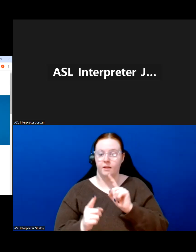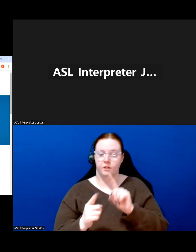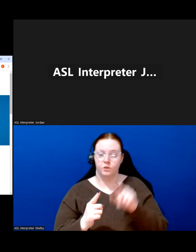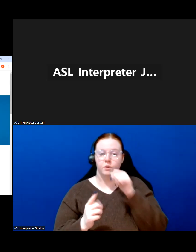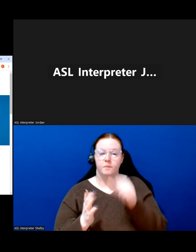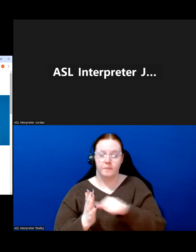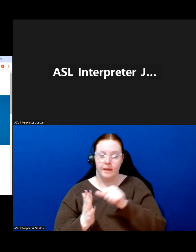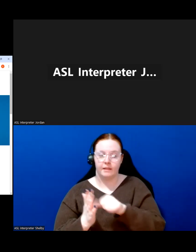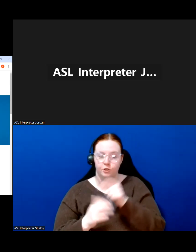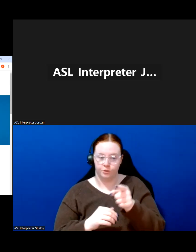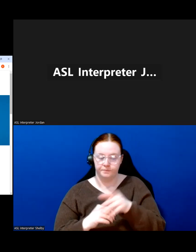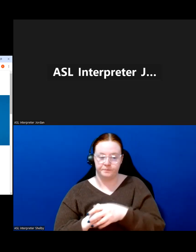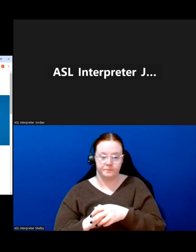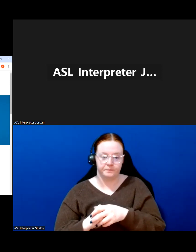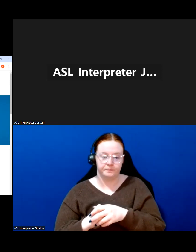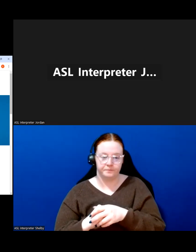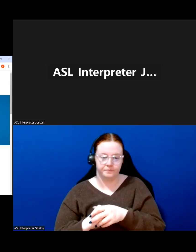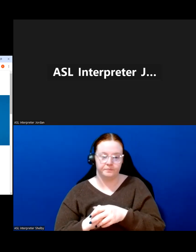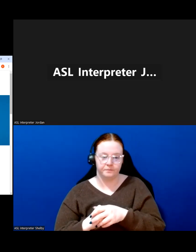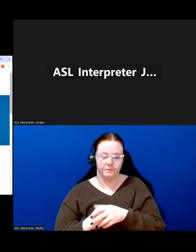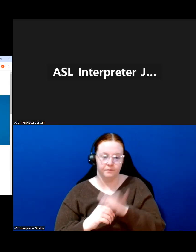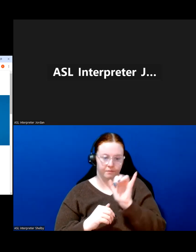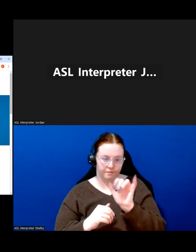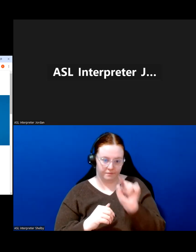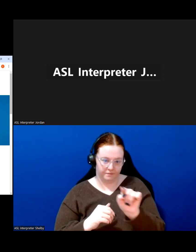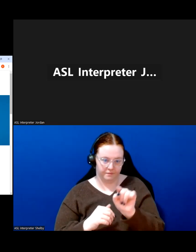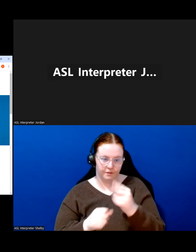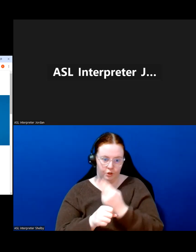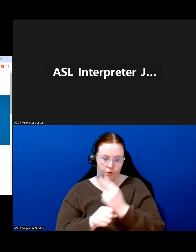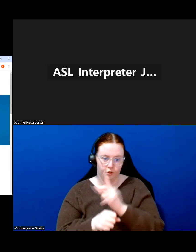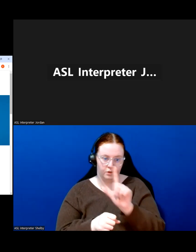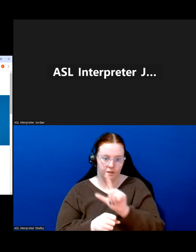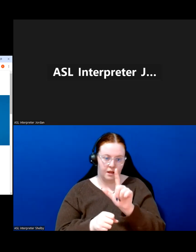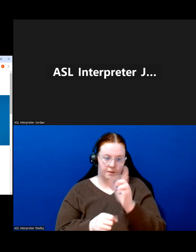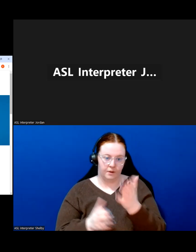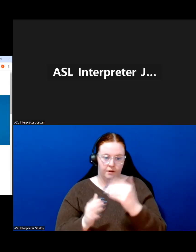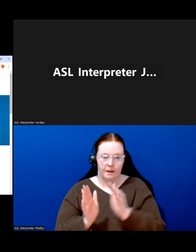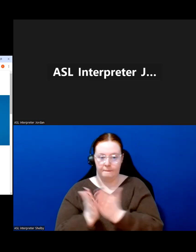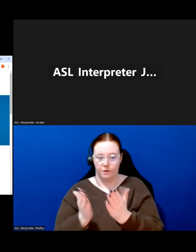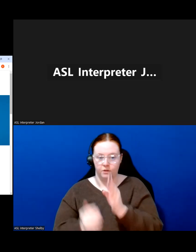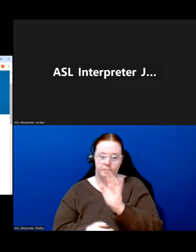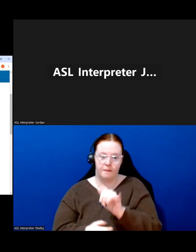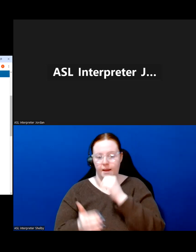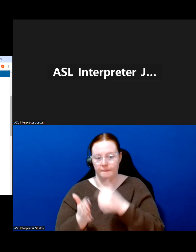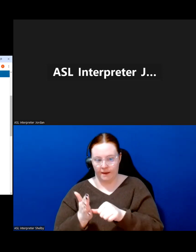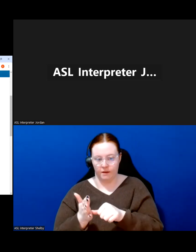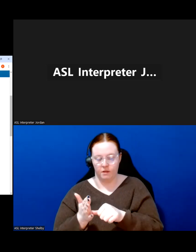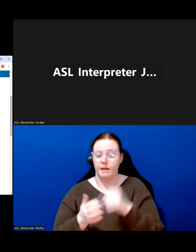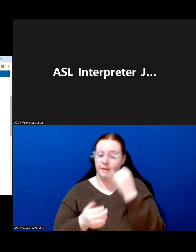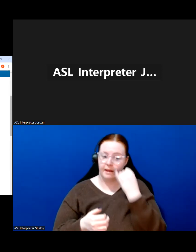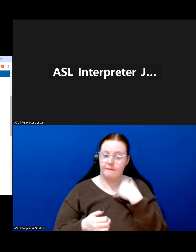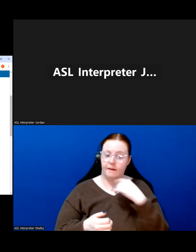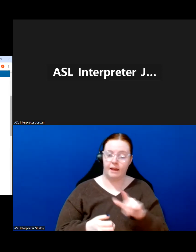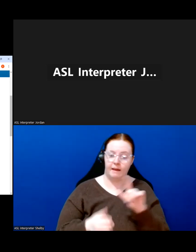Newfoundland and Labrador's homepage, then go under Use the Library, Books by Mail service. And if I have a library card, I